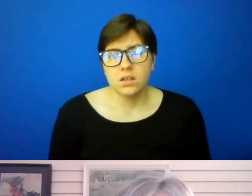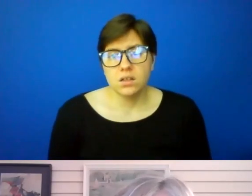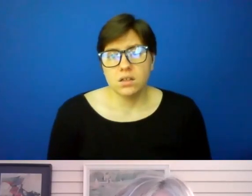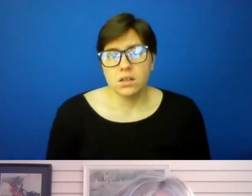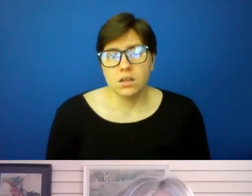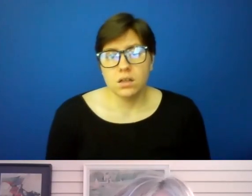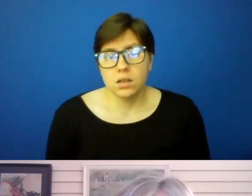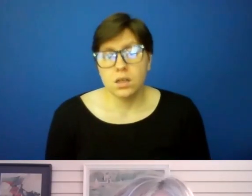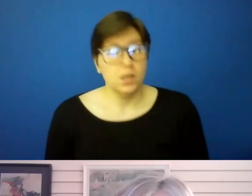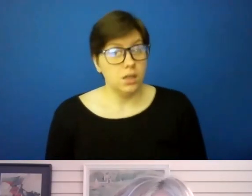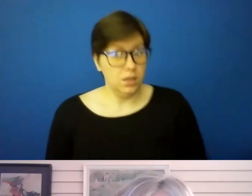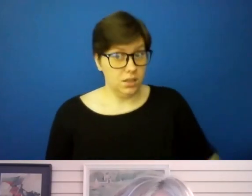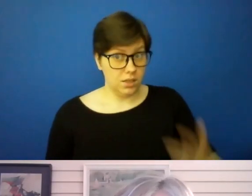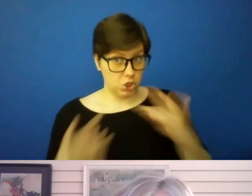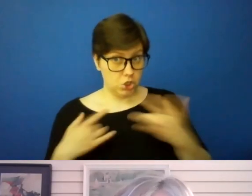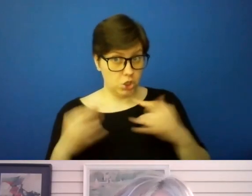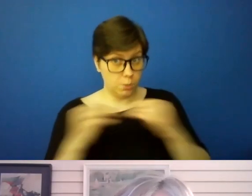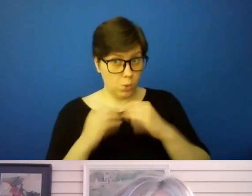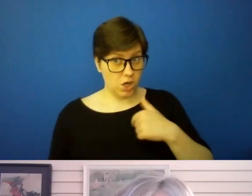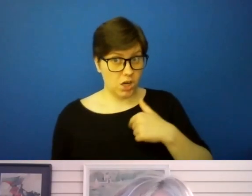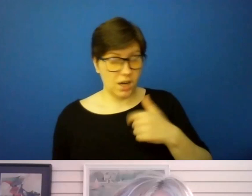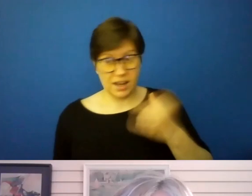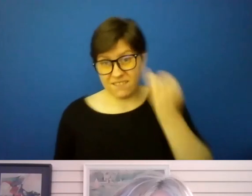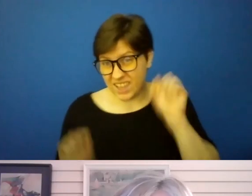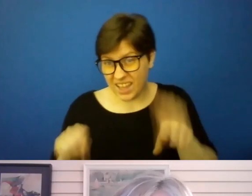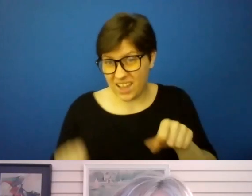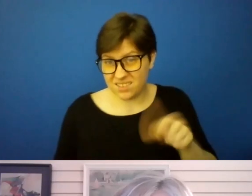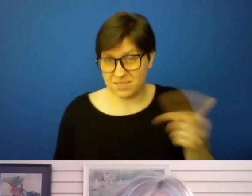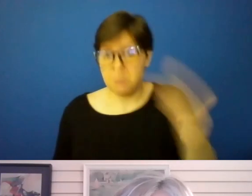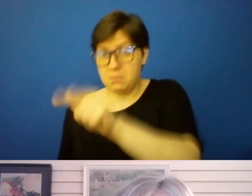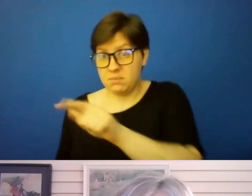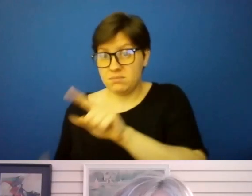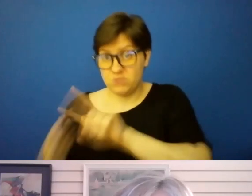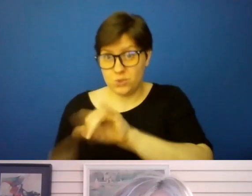My bigger concern, I guess I want to, if I can, just throw this back to John, is